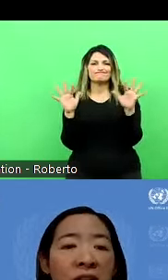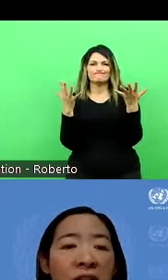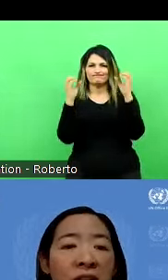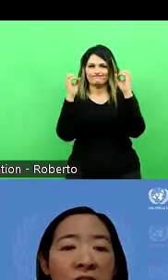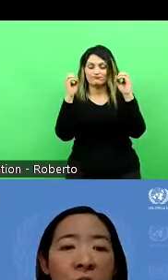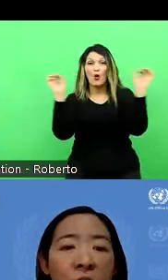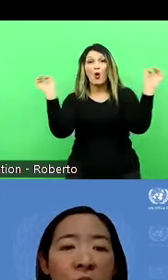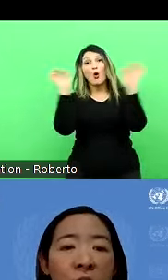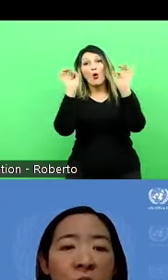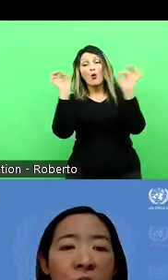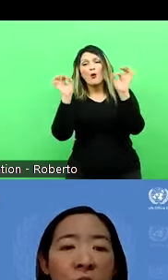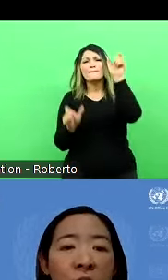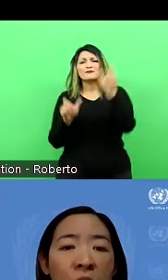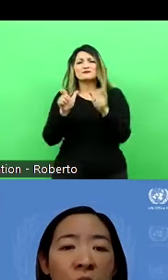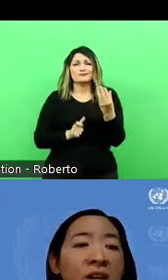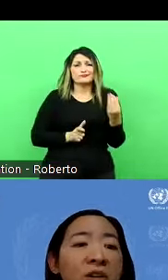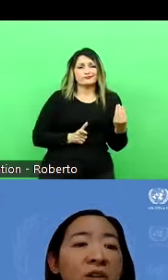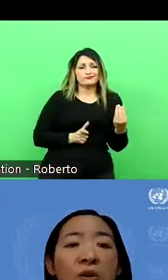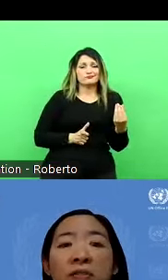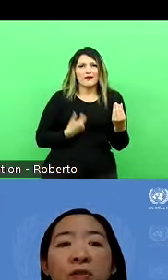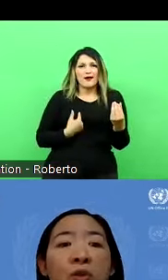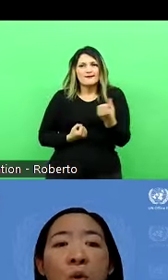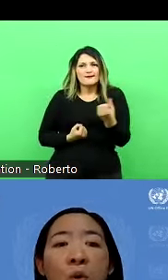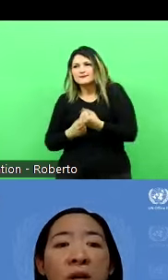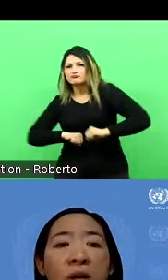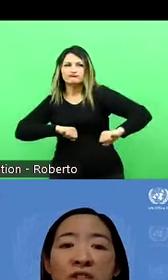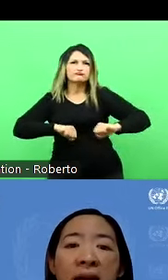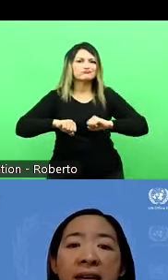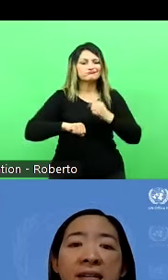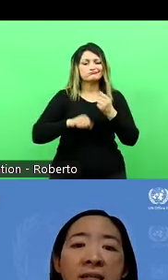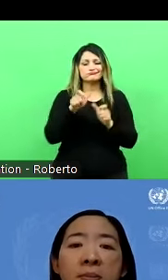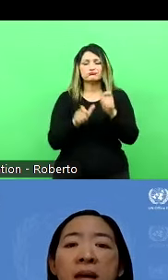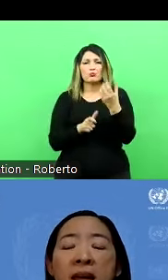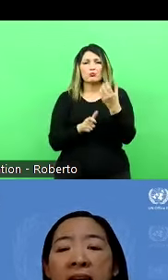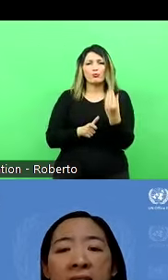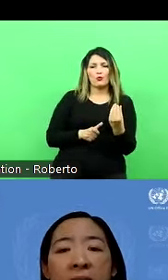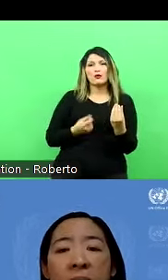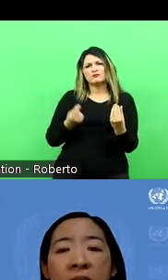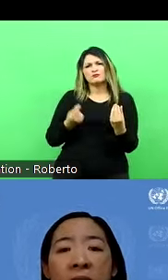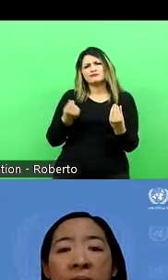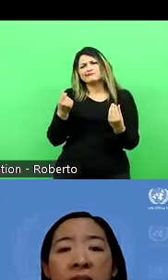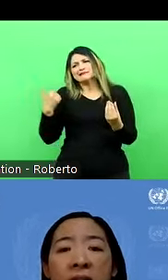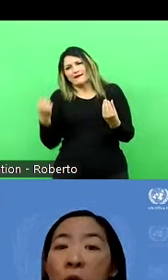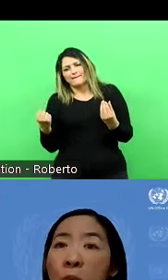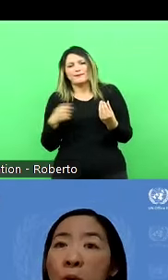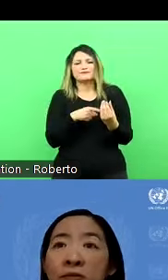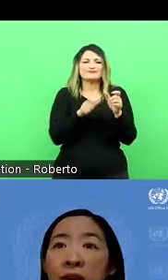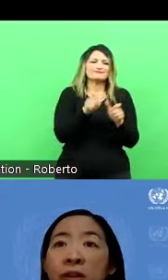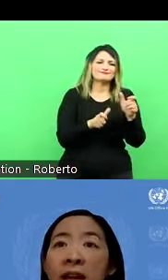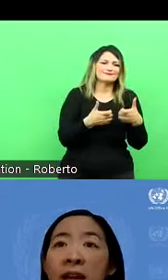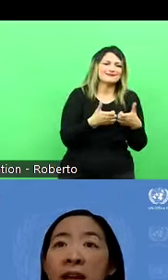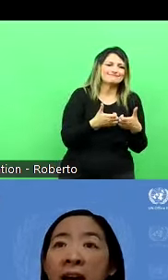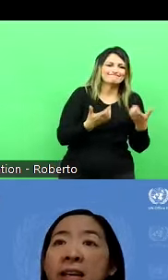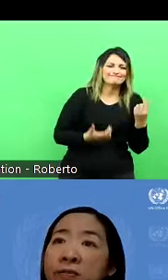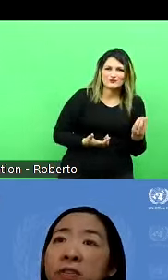fully constructed with the designated focal point, you have good coordination mechanism, and the focal point